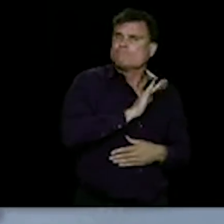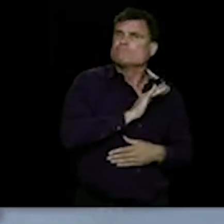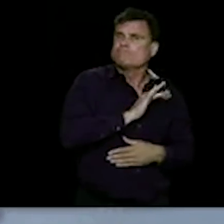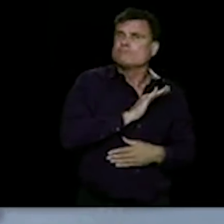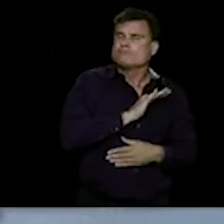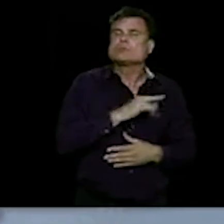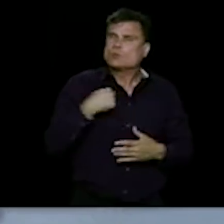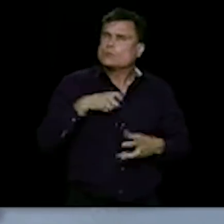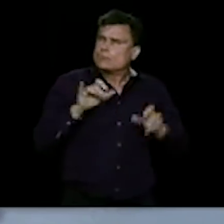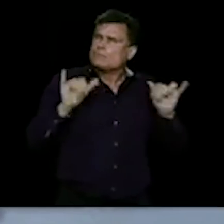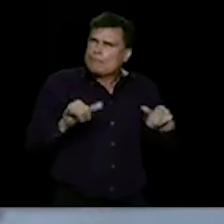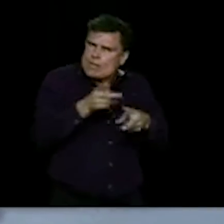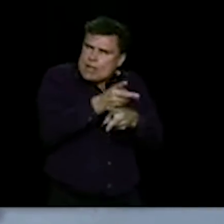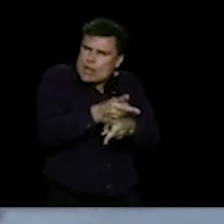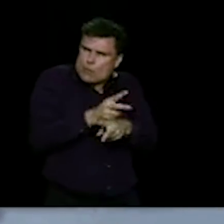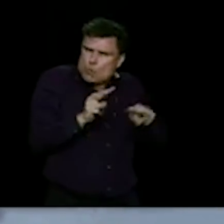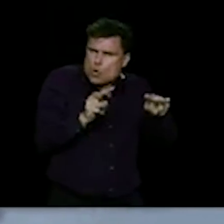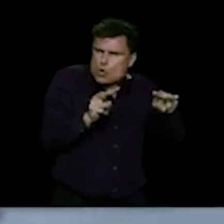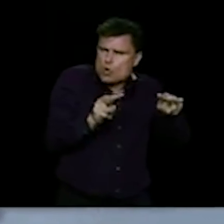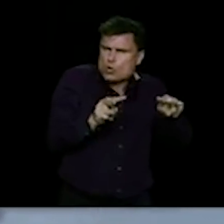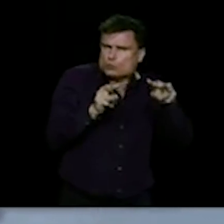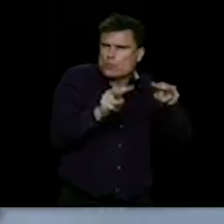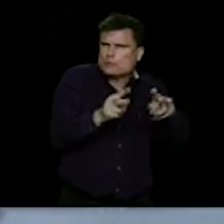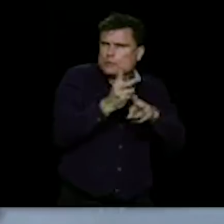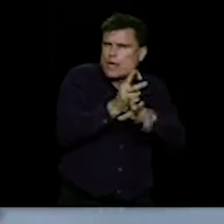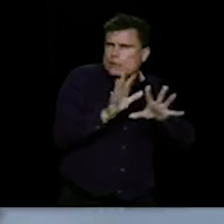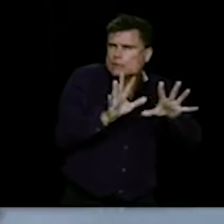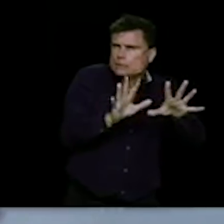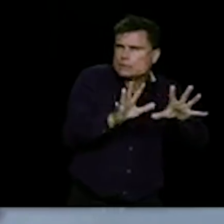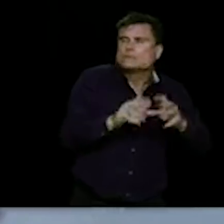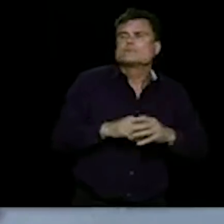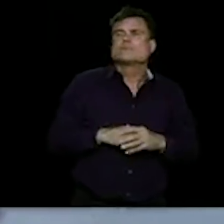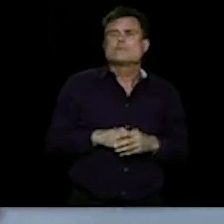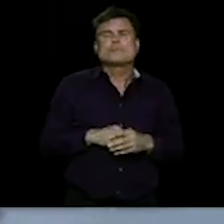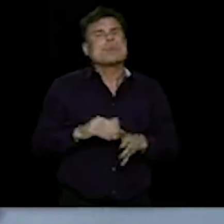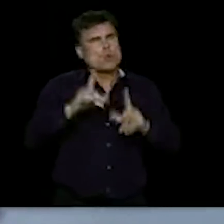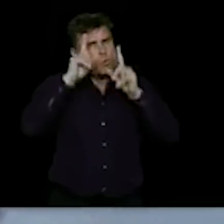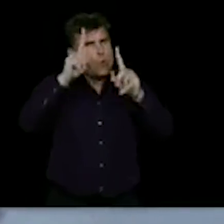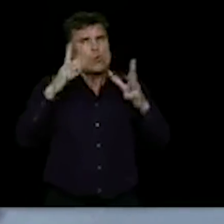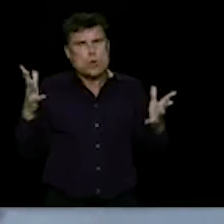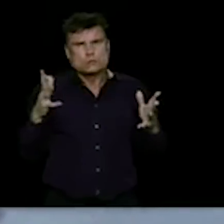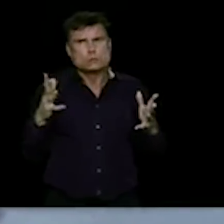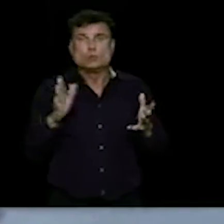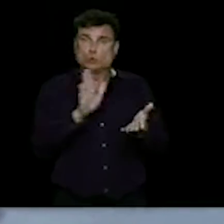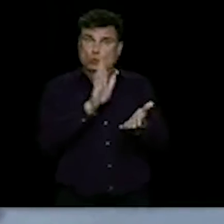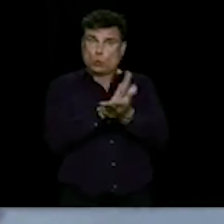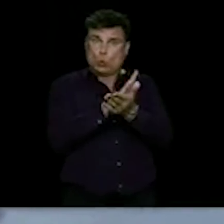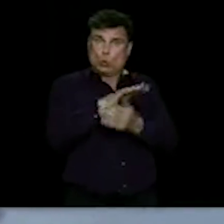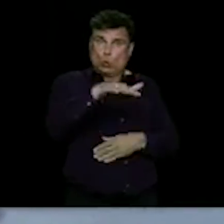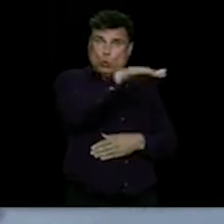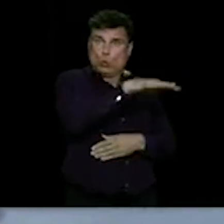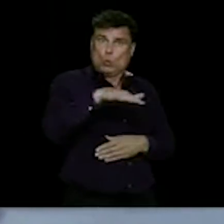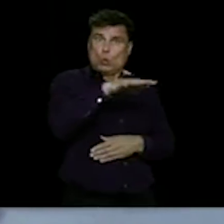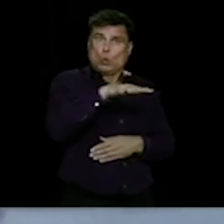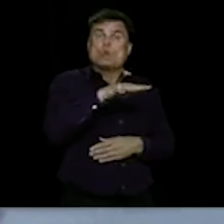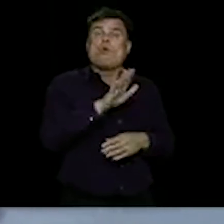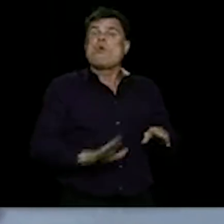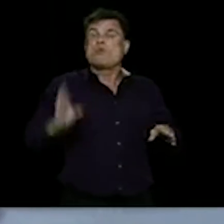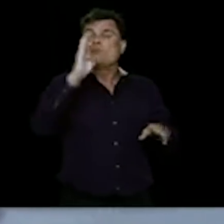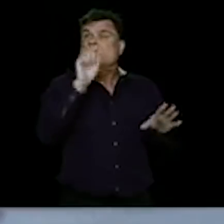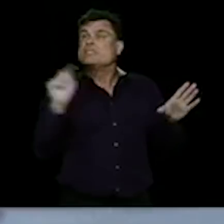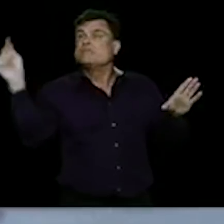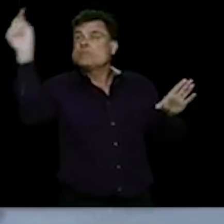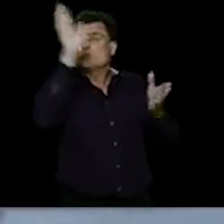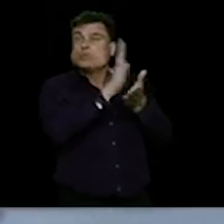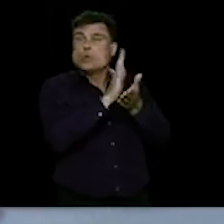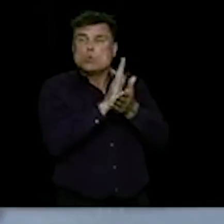settings, we will be taking many measures to ensure that we reduce risk of transmission in our school settings. We need